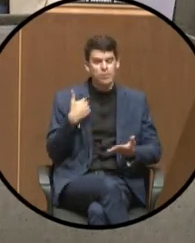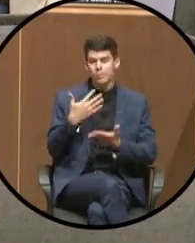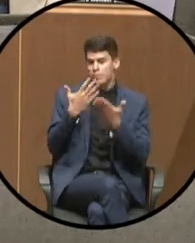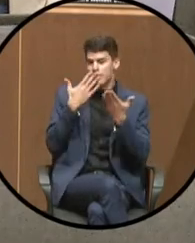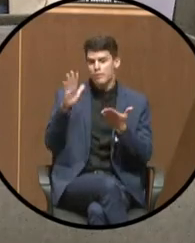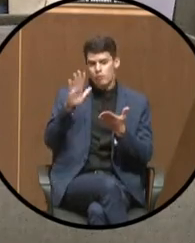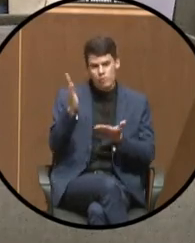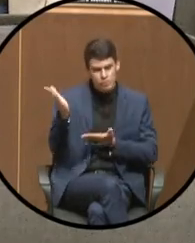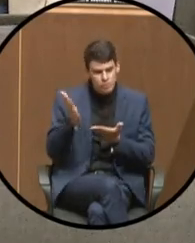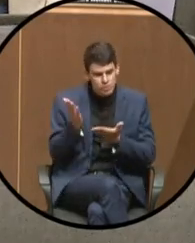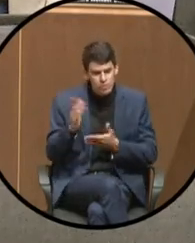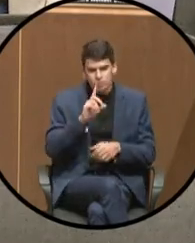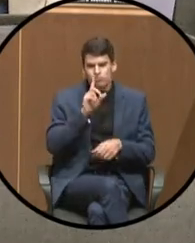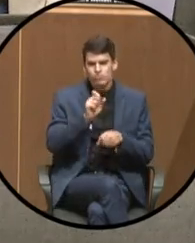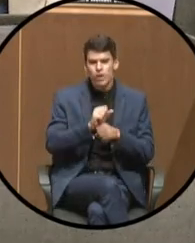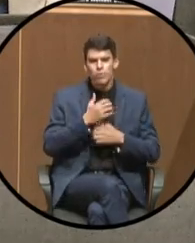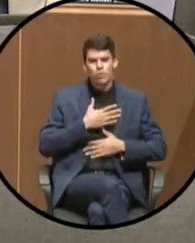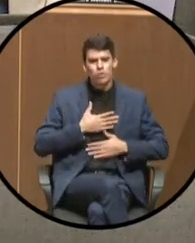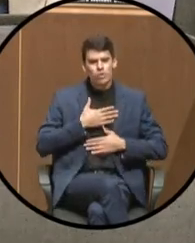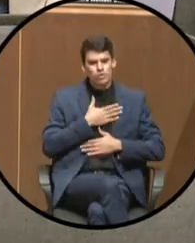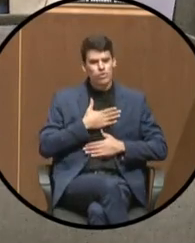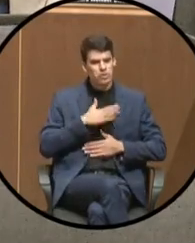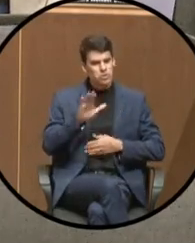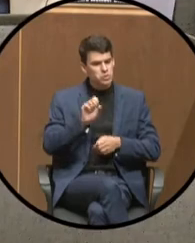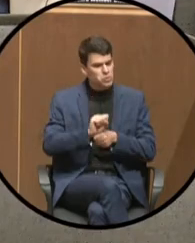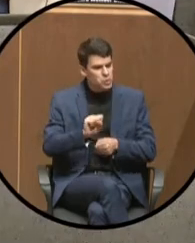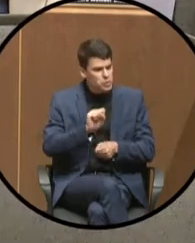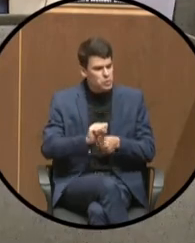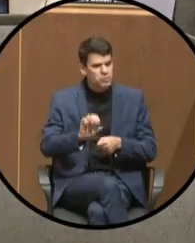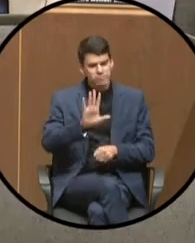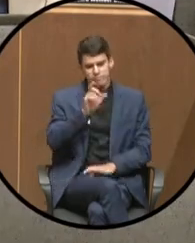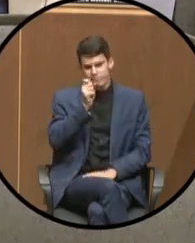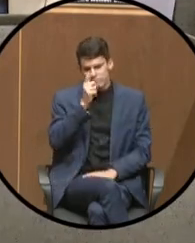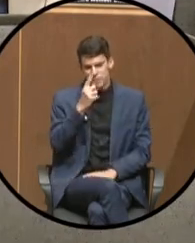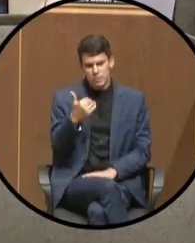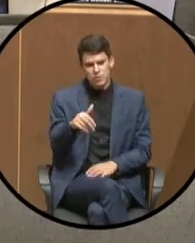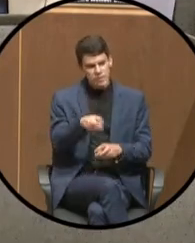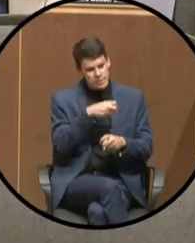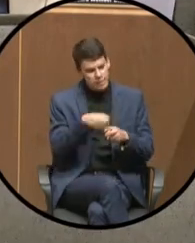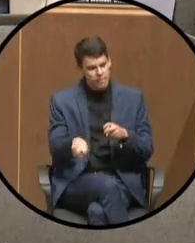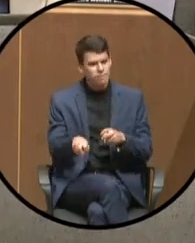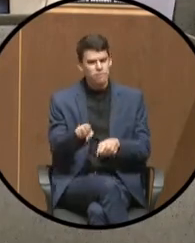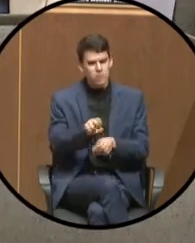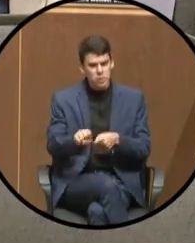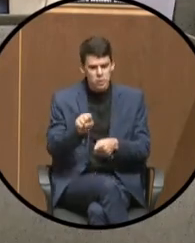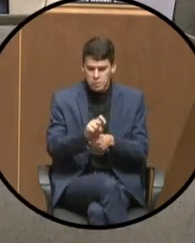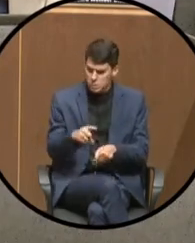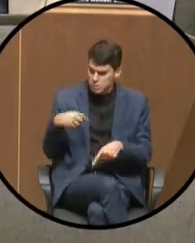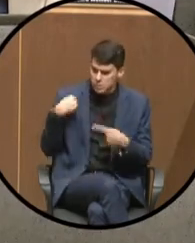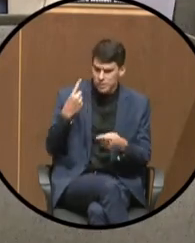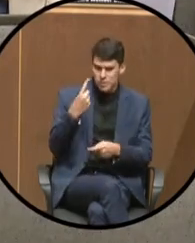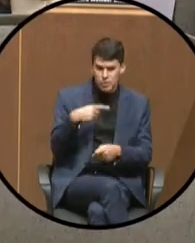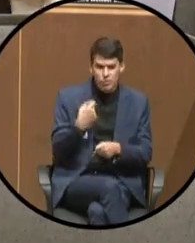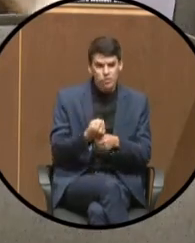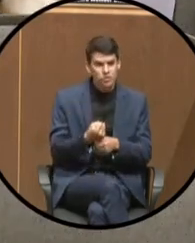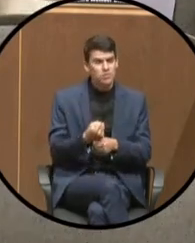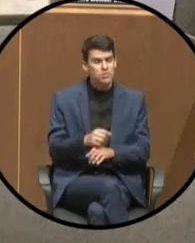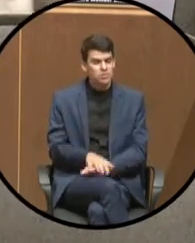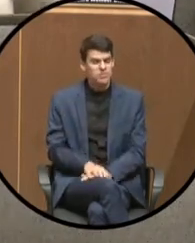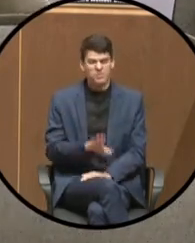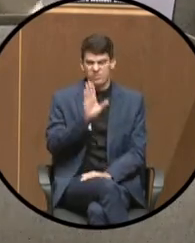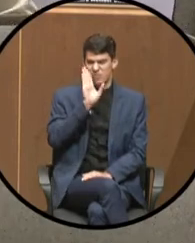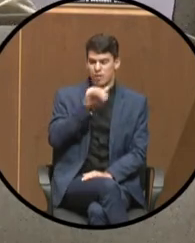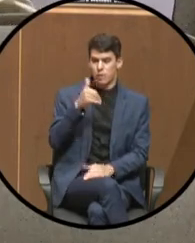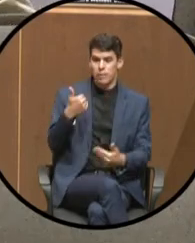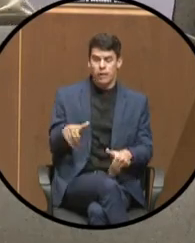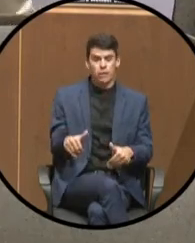service. We really appreciate. I understand how difficult and how unprecedented this year has been. I know unprecedented is one of